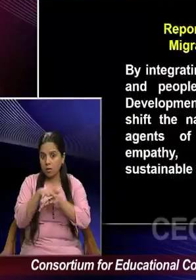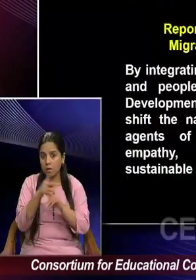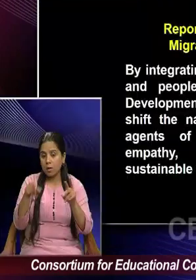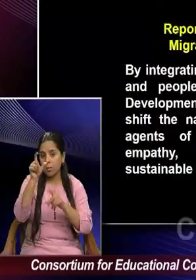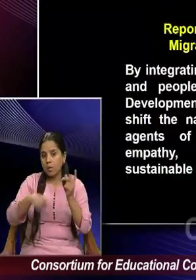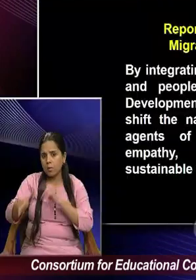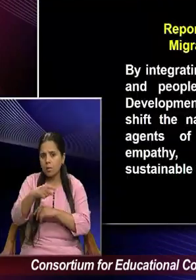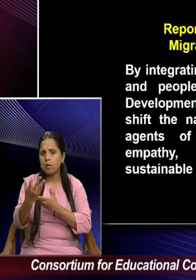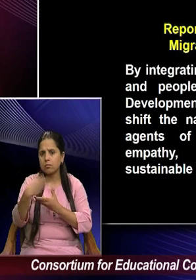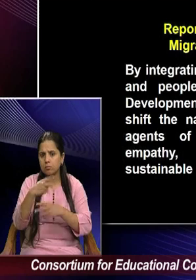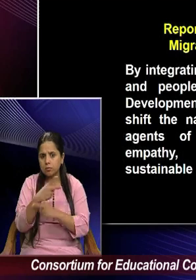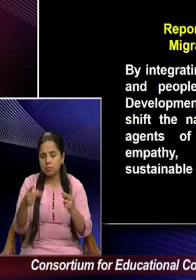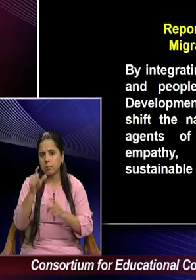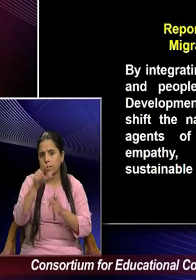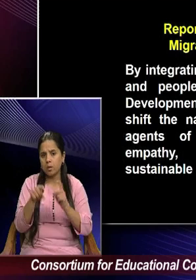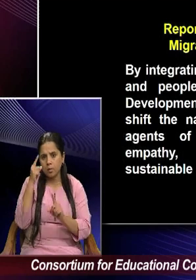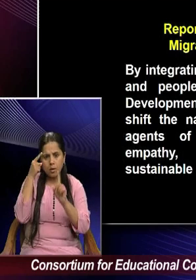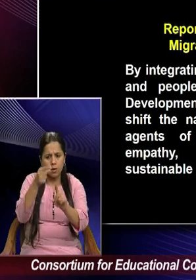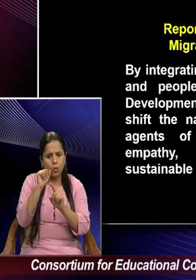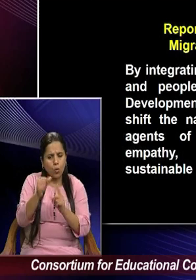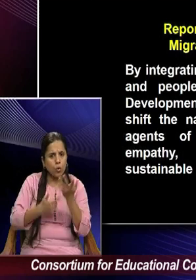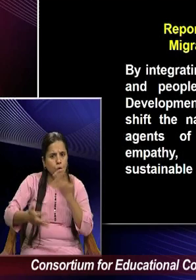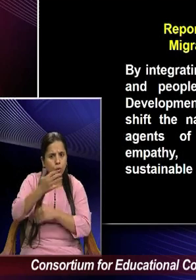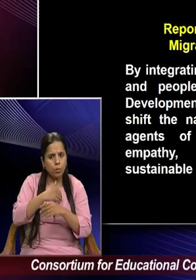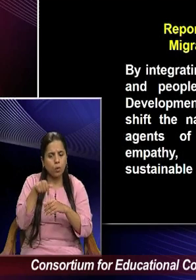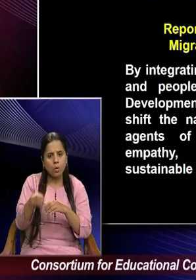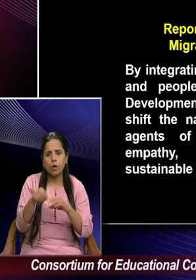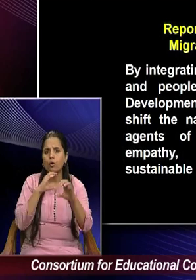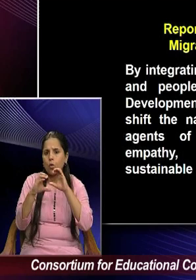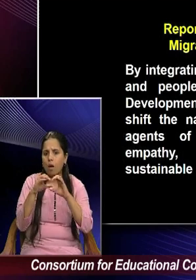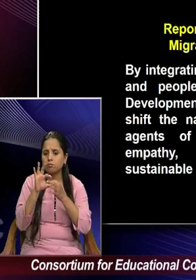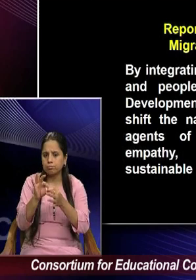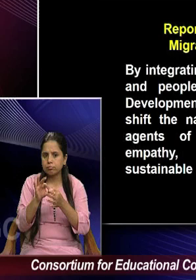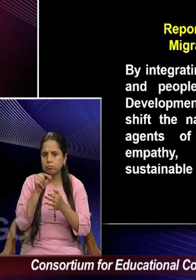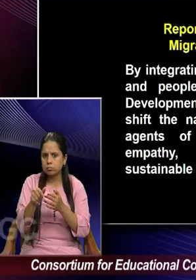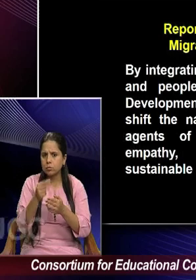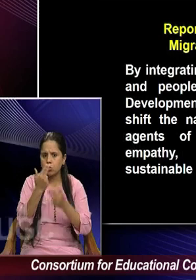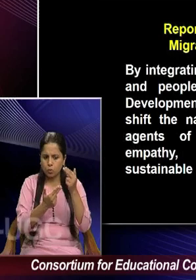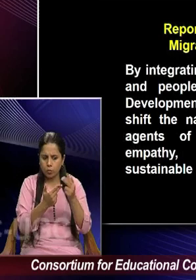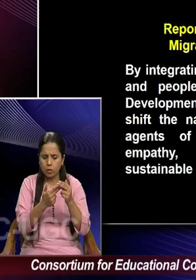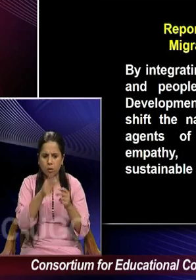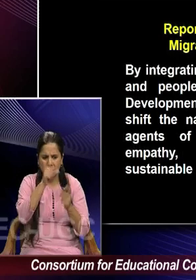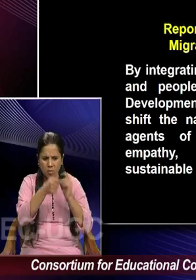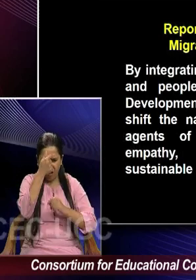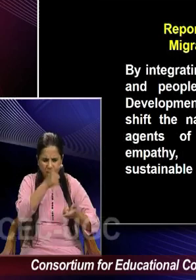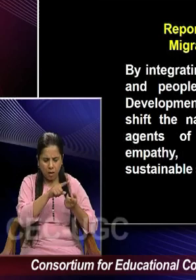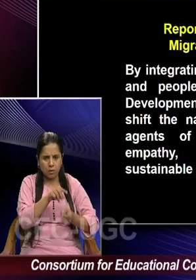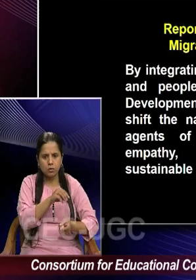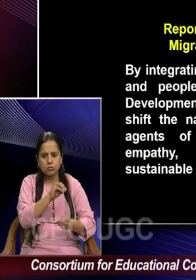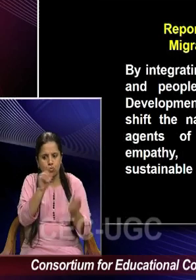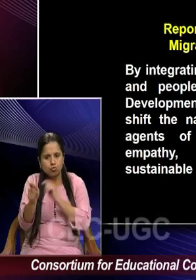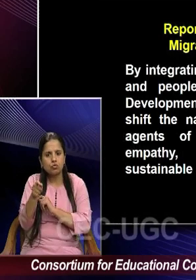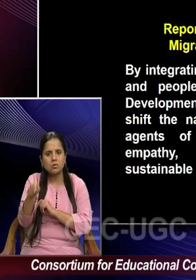participatory methods and people centered reporting, development communication helps shift the narrative from victims to agents of